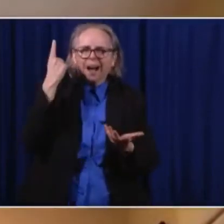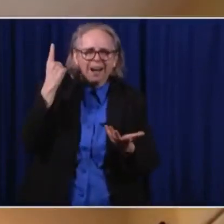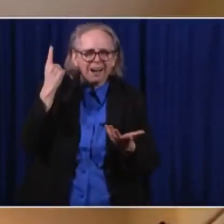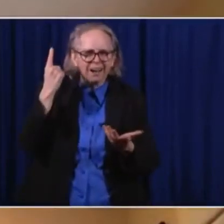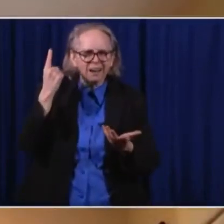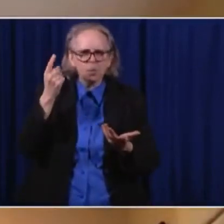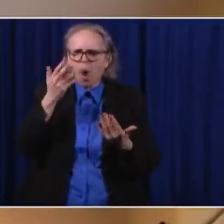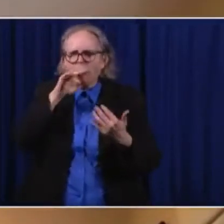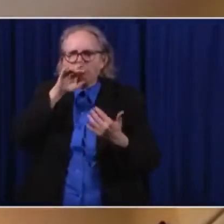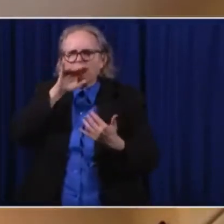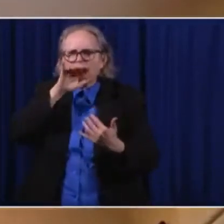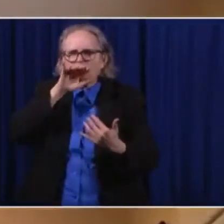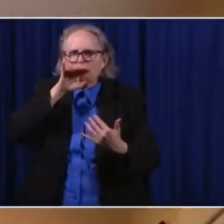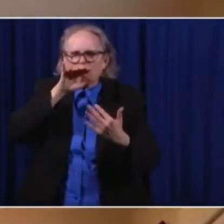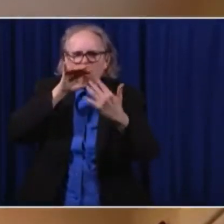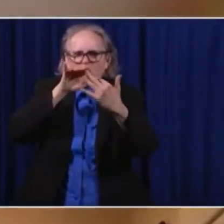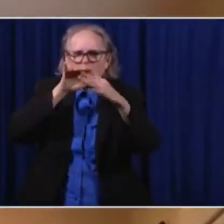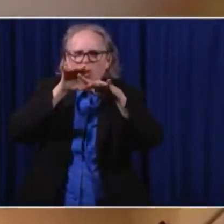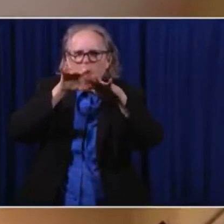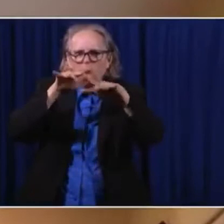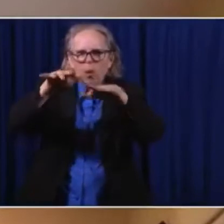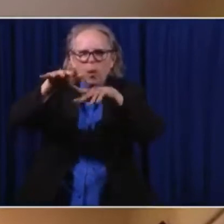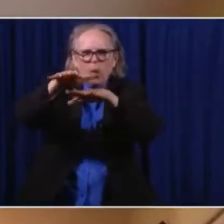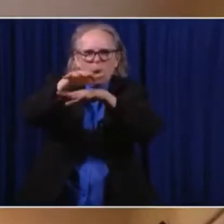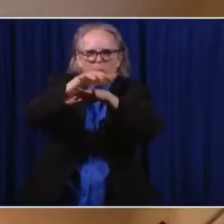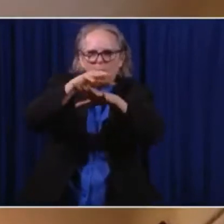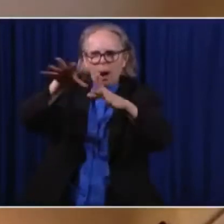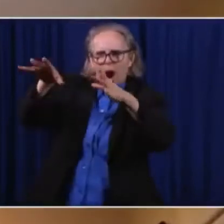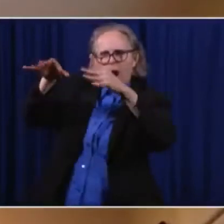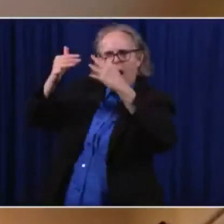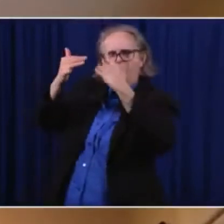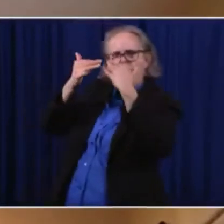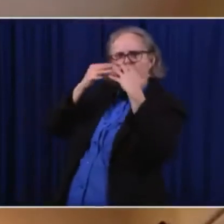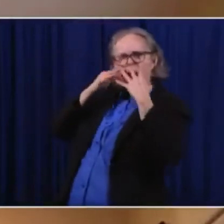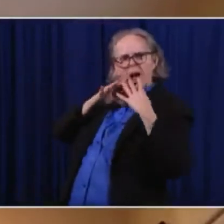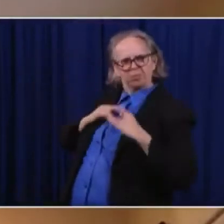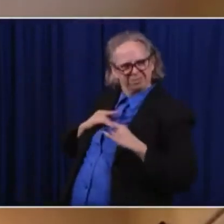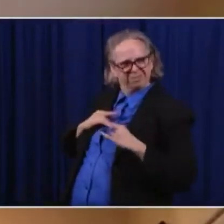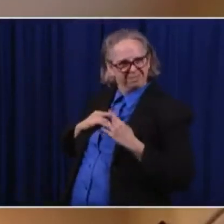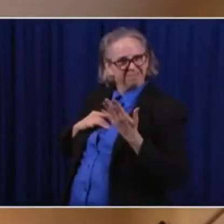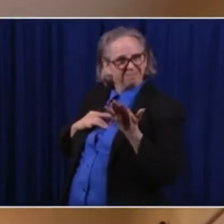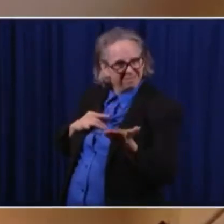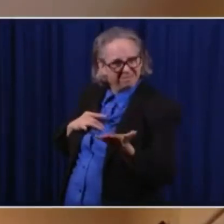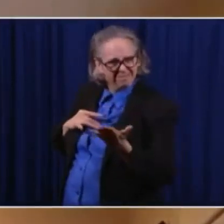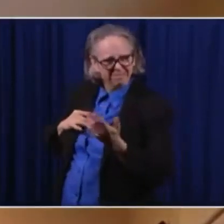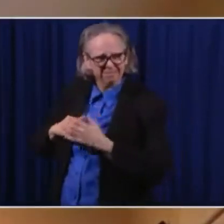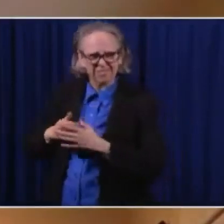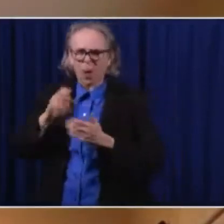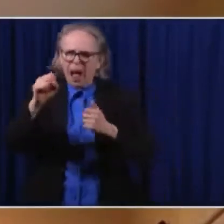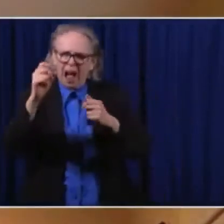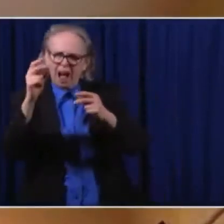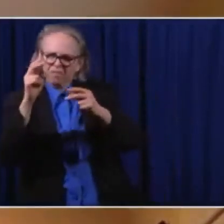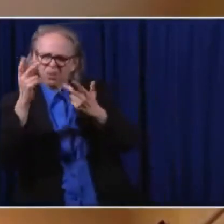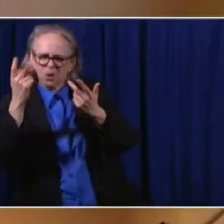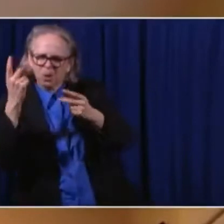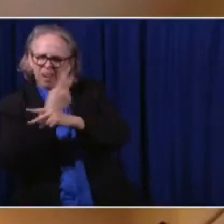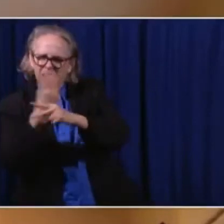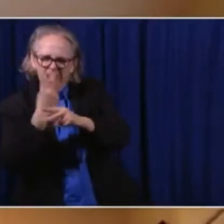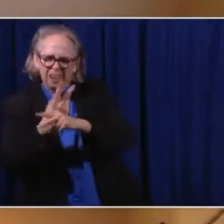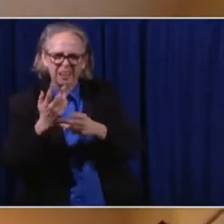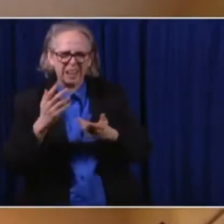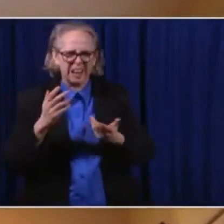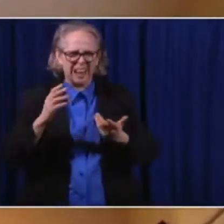this virus and its droplet spread, if one looks at the pattern of transmission across large populations,